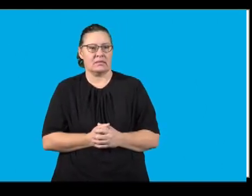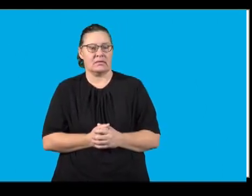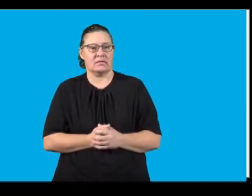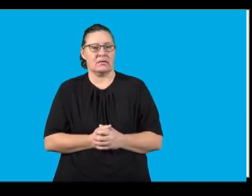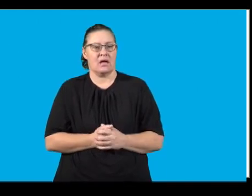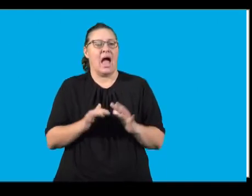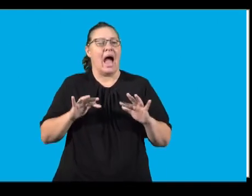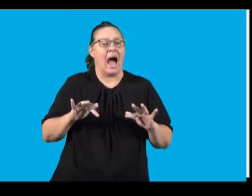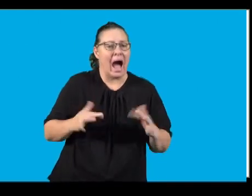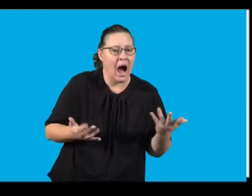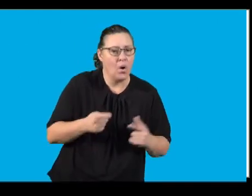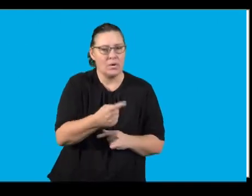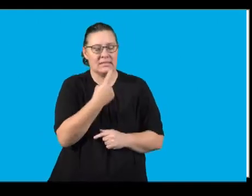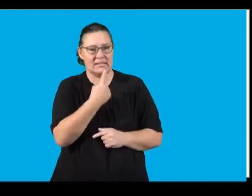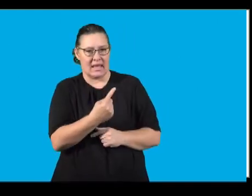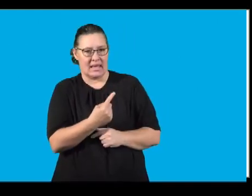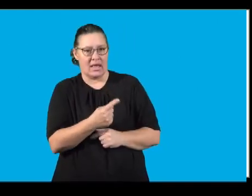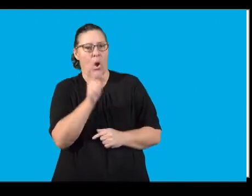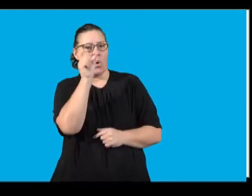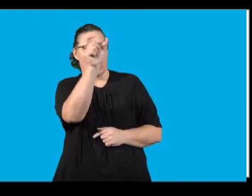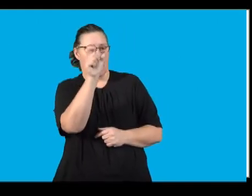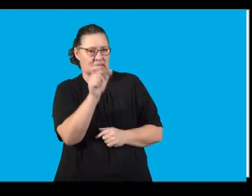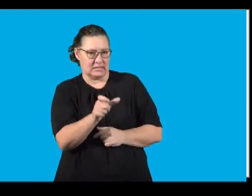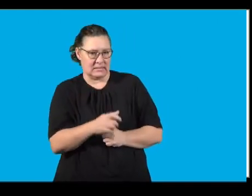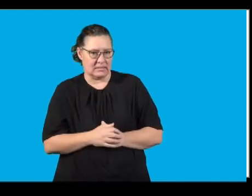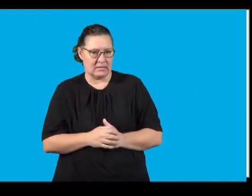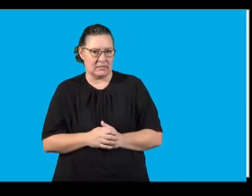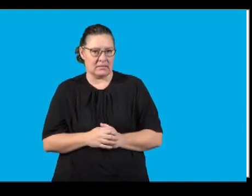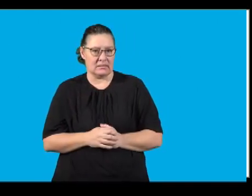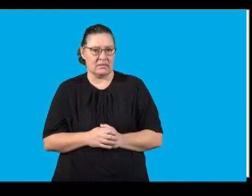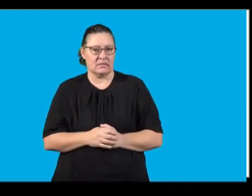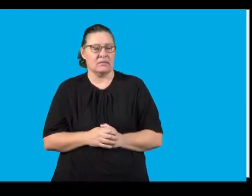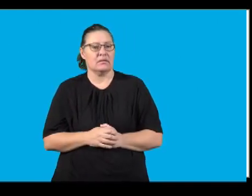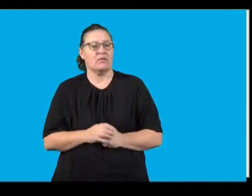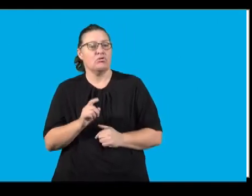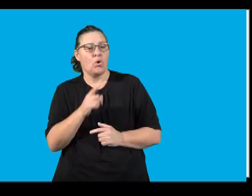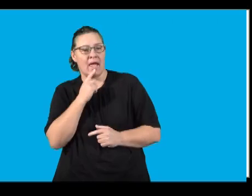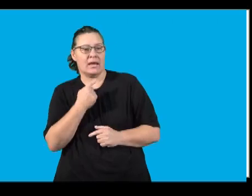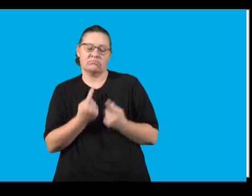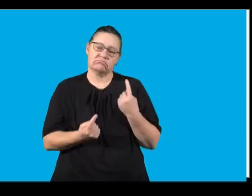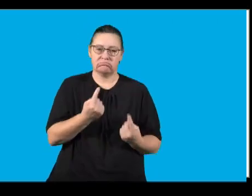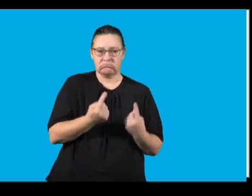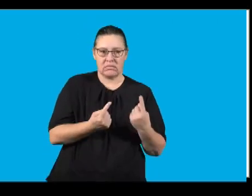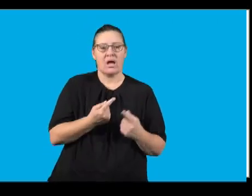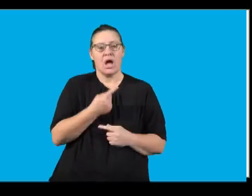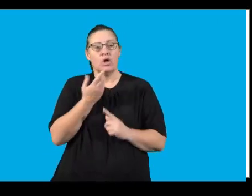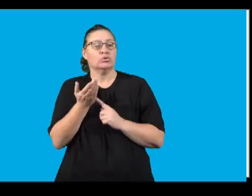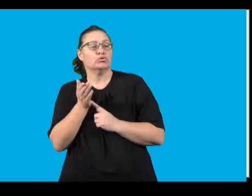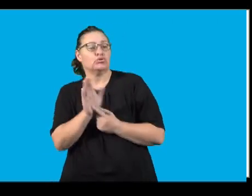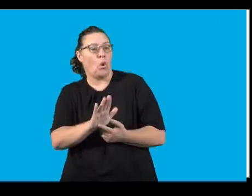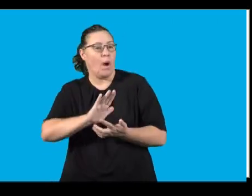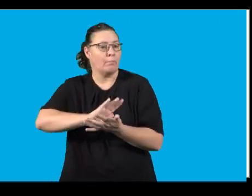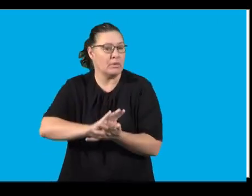is Banquo saying those little words that he's uttering there? So remember, you can either say he's